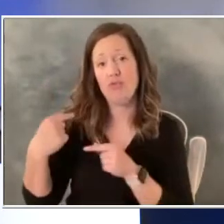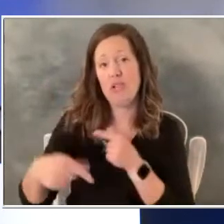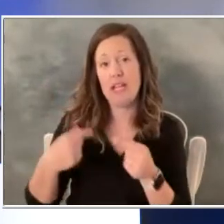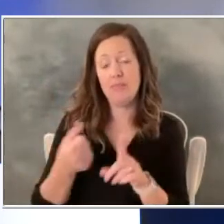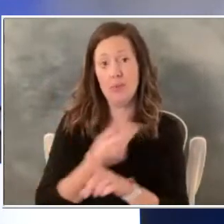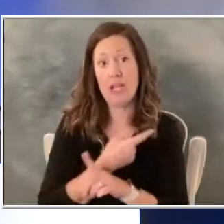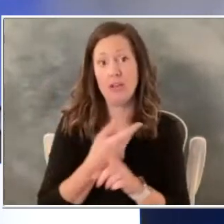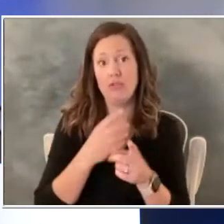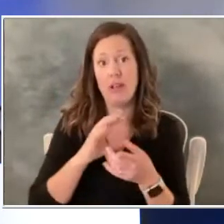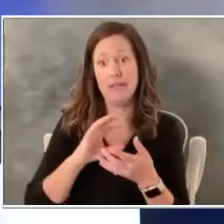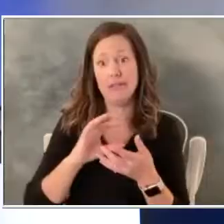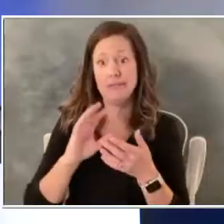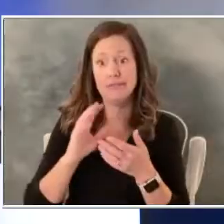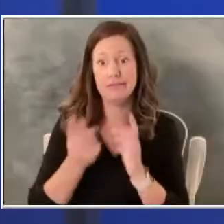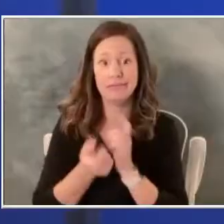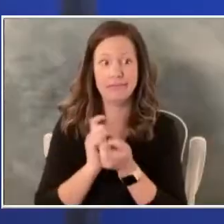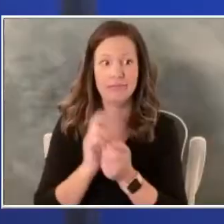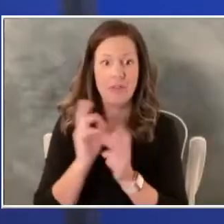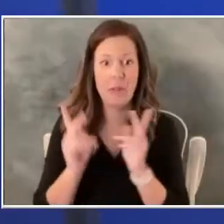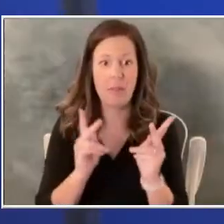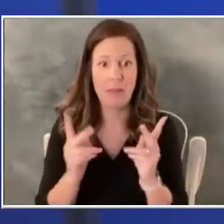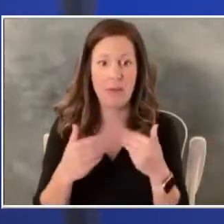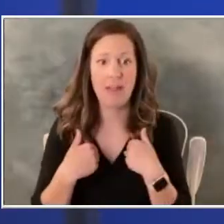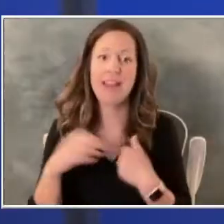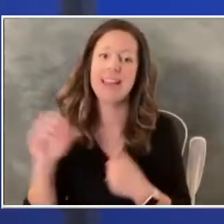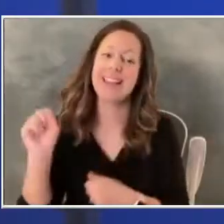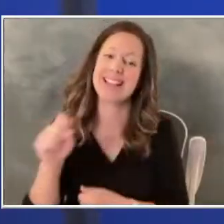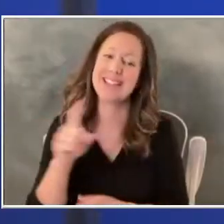high-risk cancer? Yes, and they have very strange names.